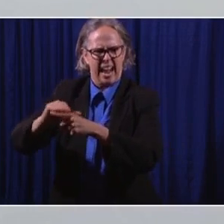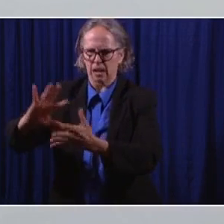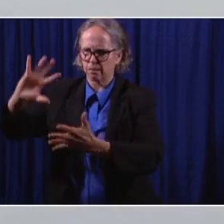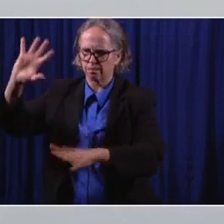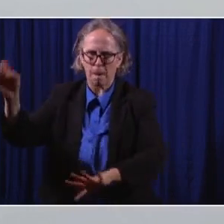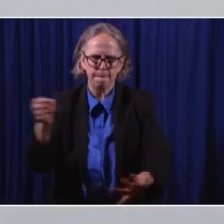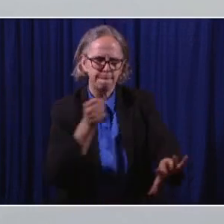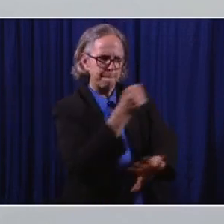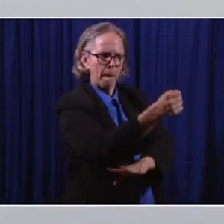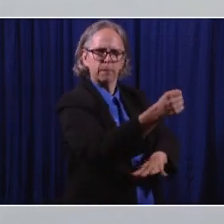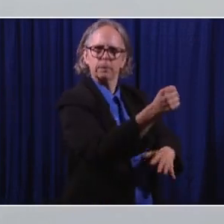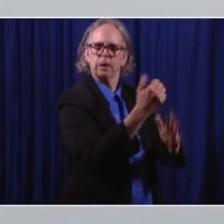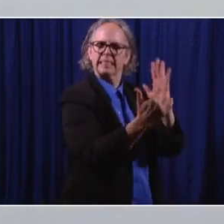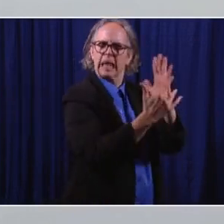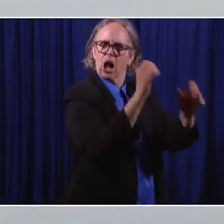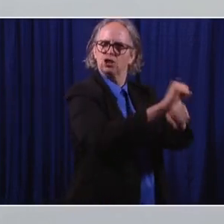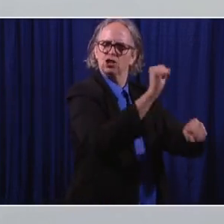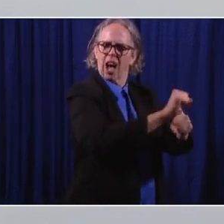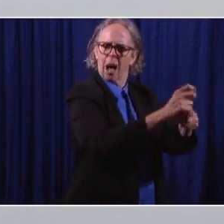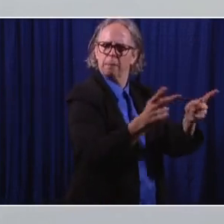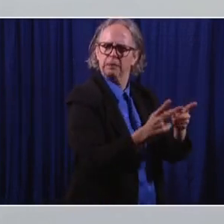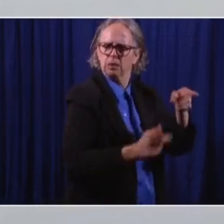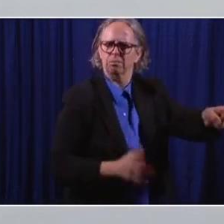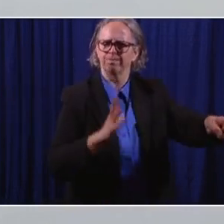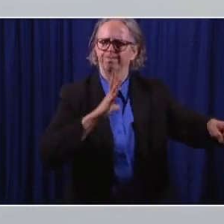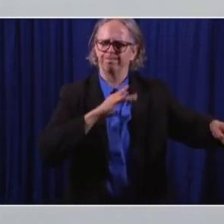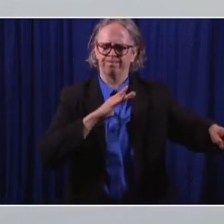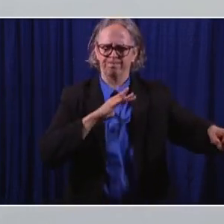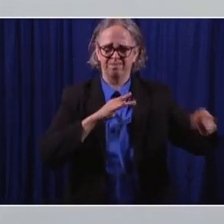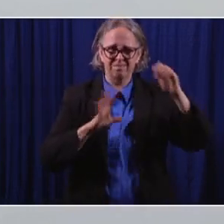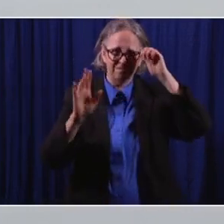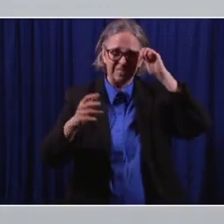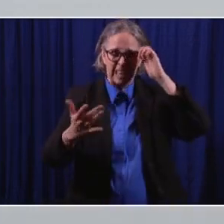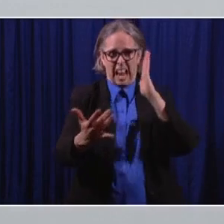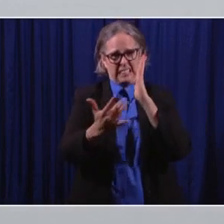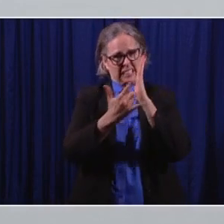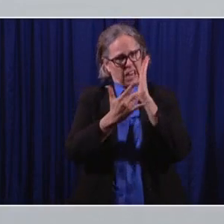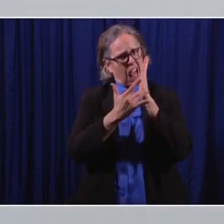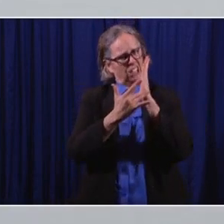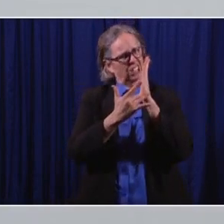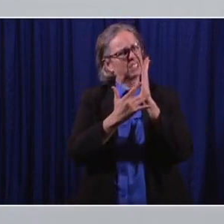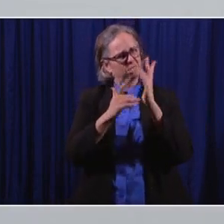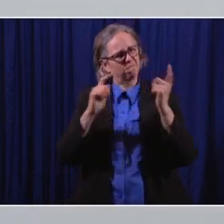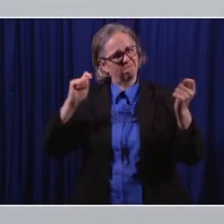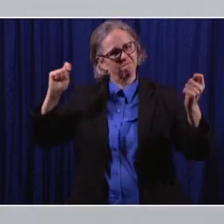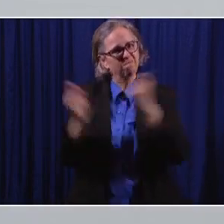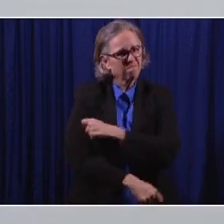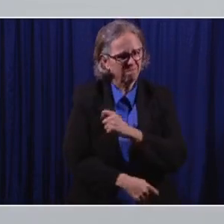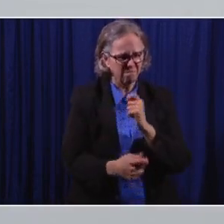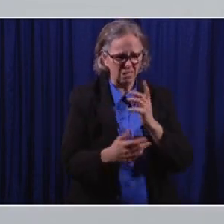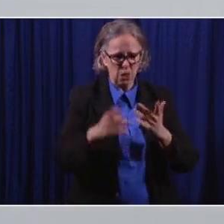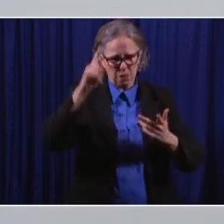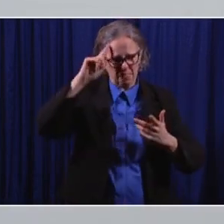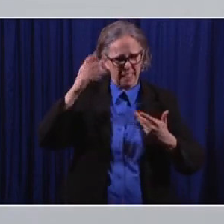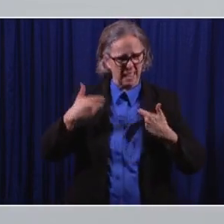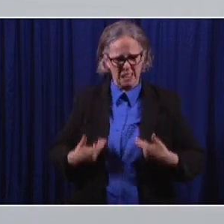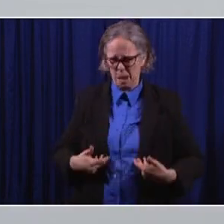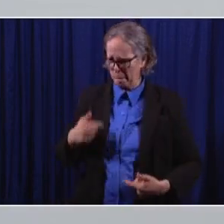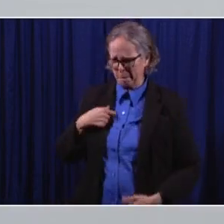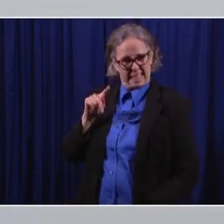about technology, these skills, if you don't consider yourself a tech person, believe me, you can still